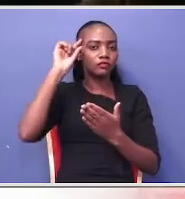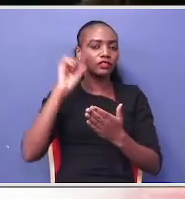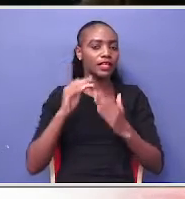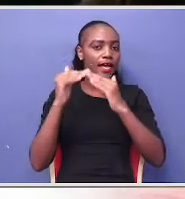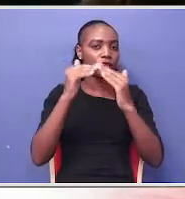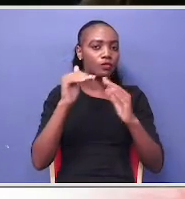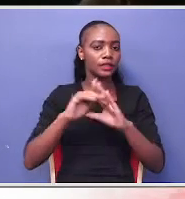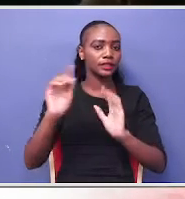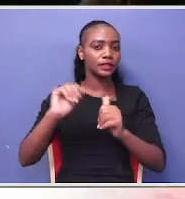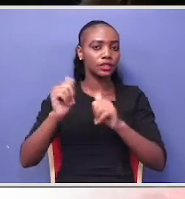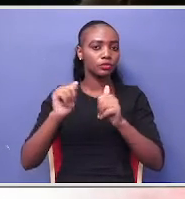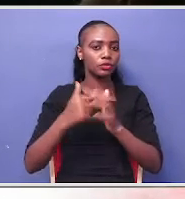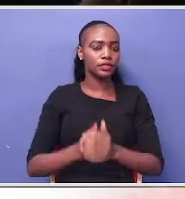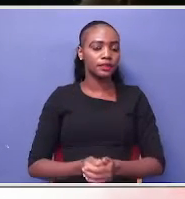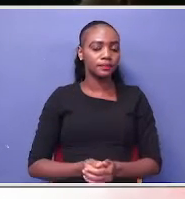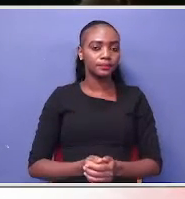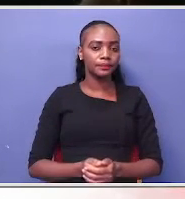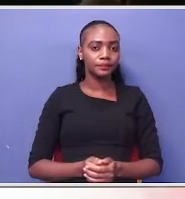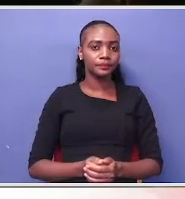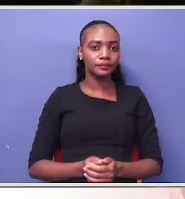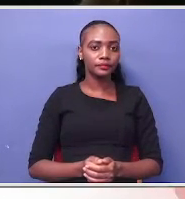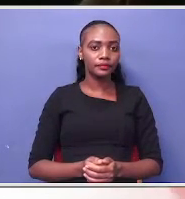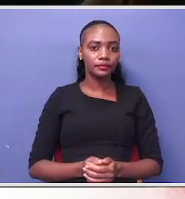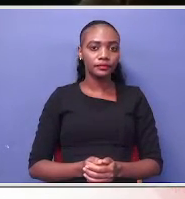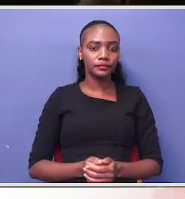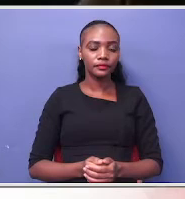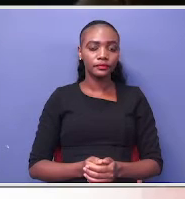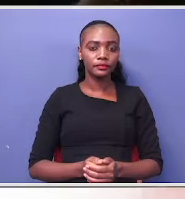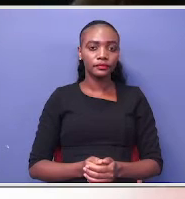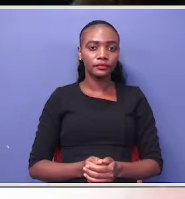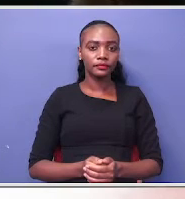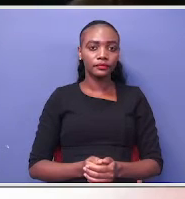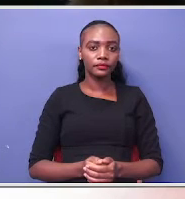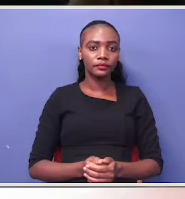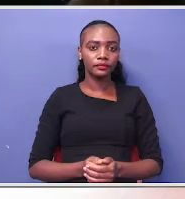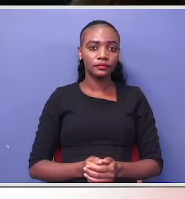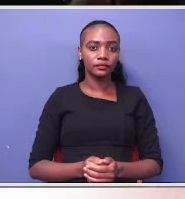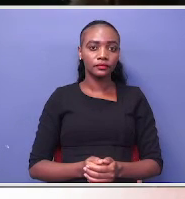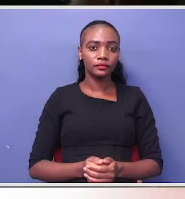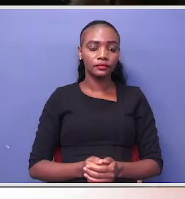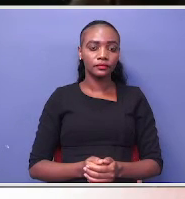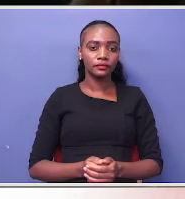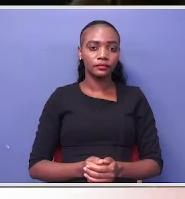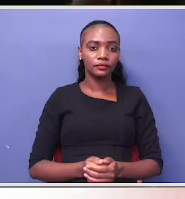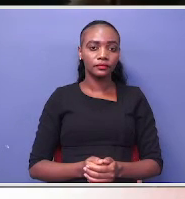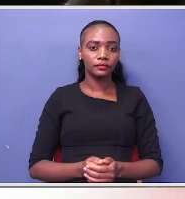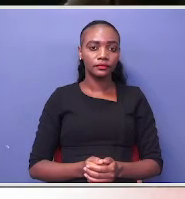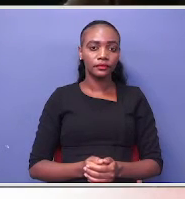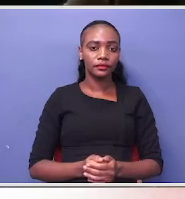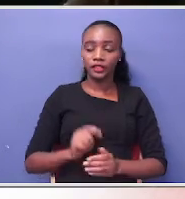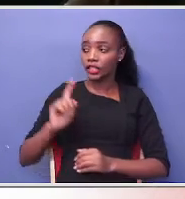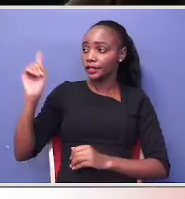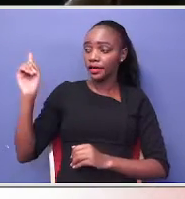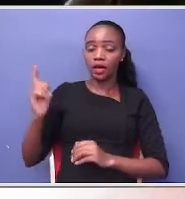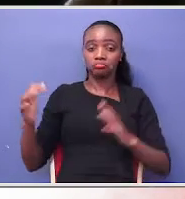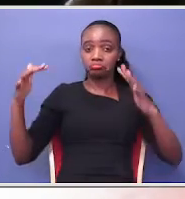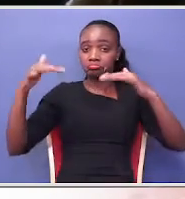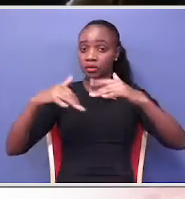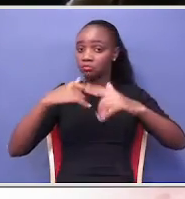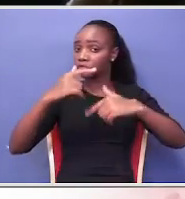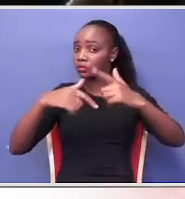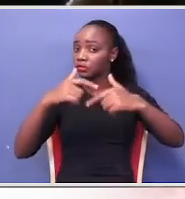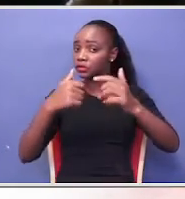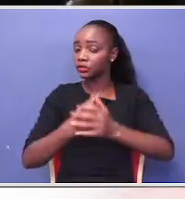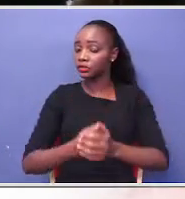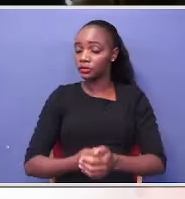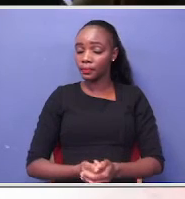sports. Because you are saying it's not just our own area, then it becomes good, what can we do? And what can we do is